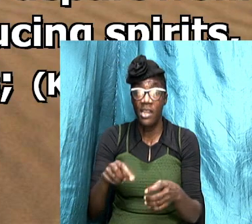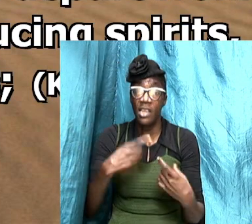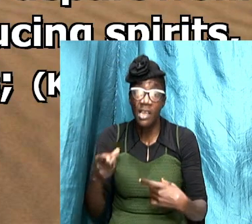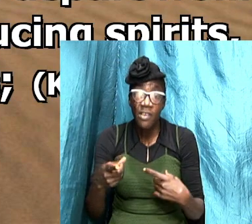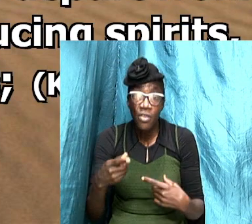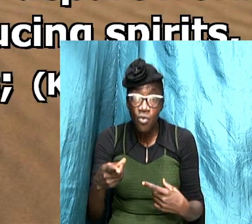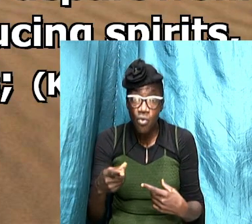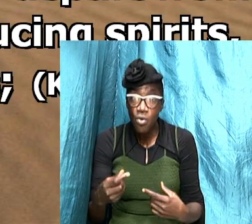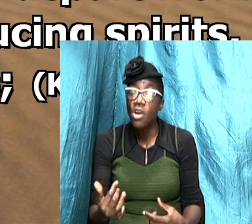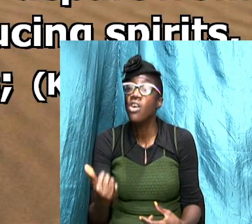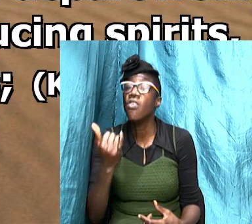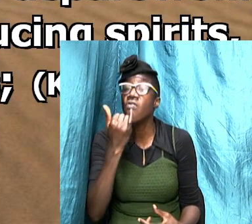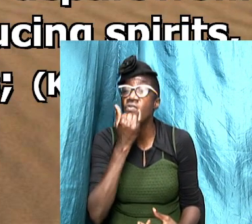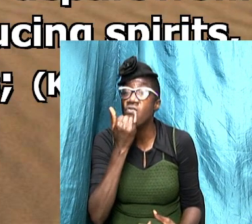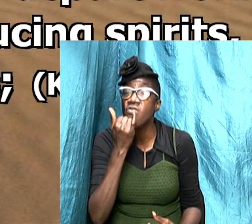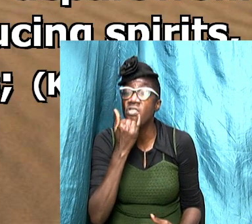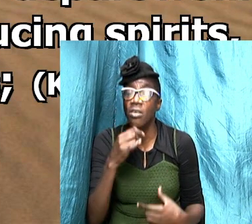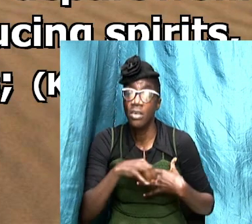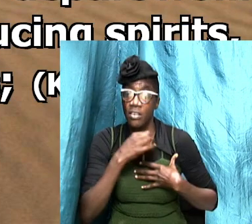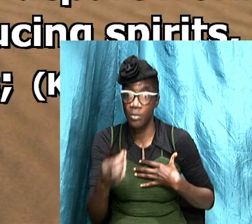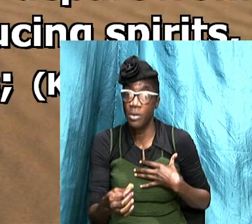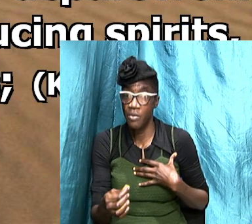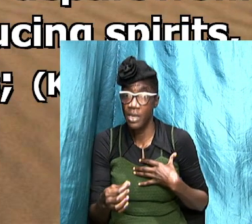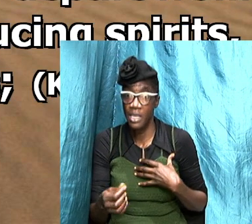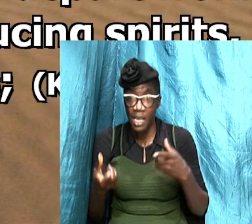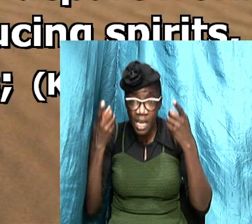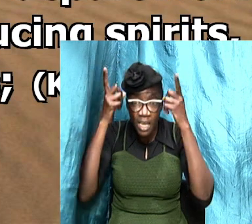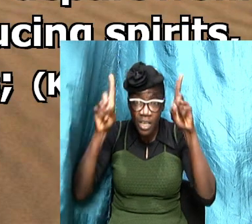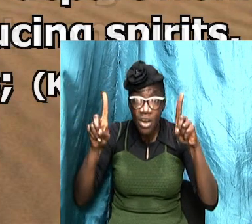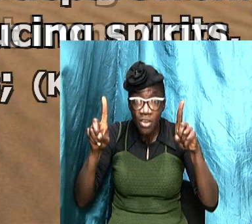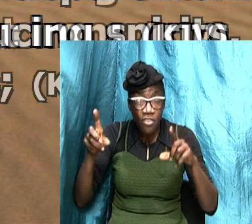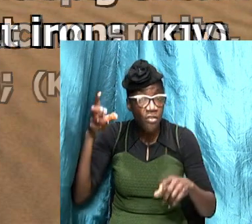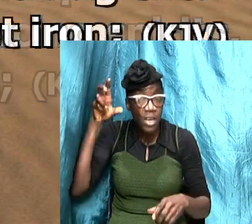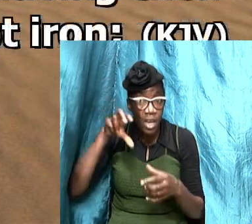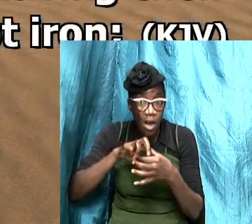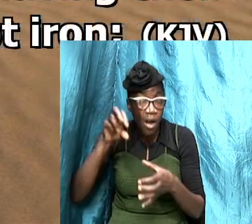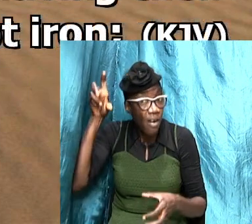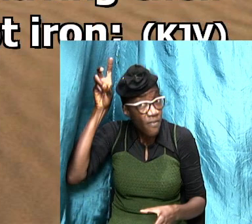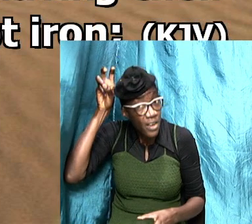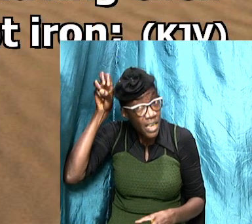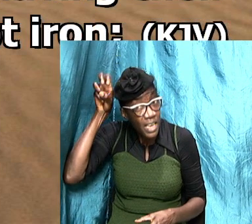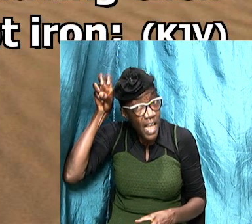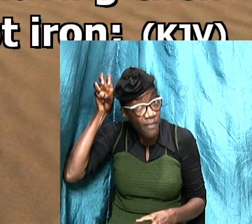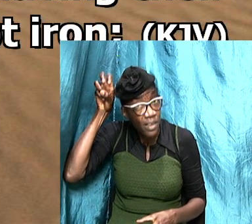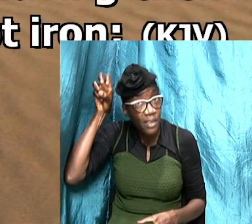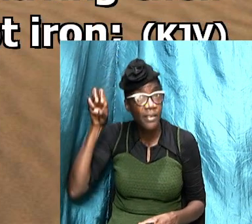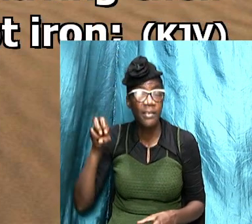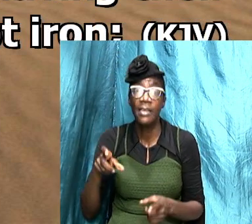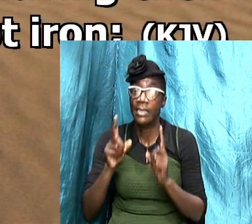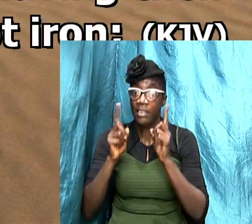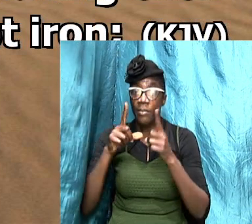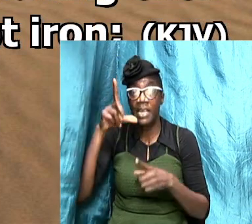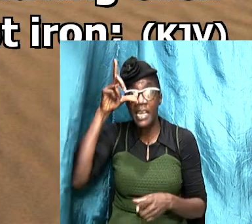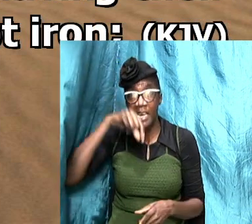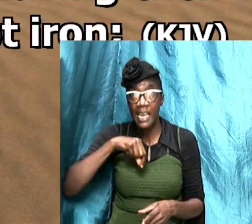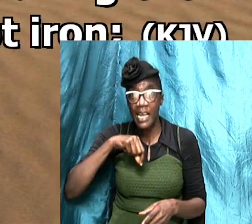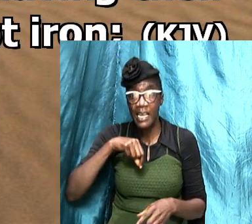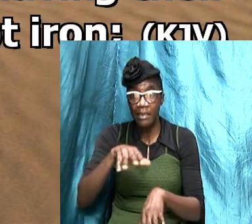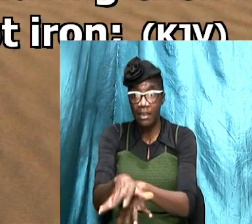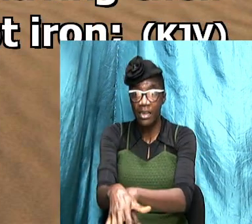heed to seducing spirits and doctrine of devils speaking lies in